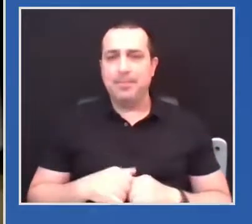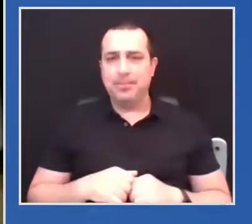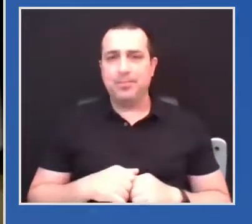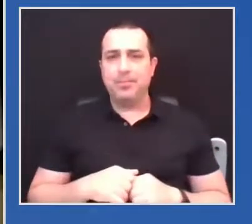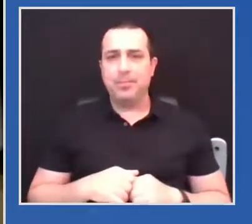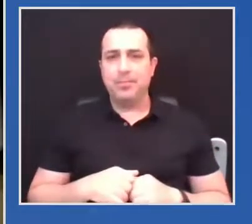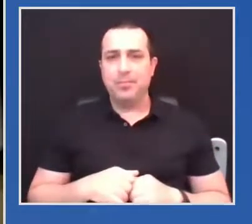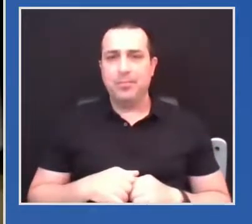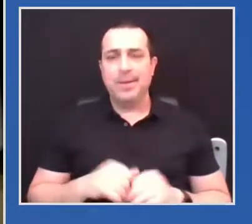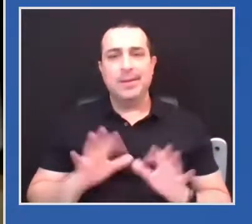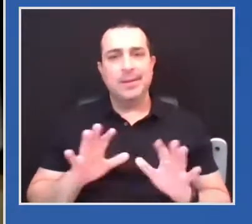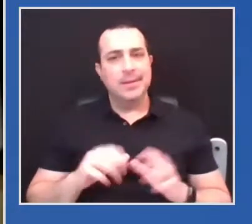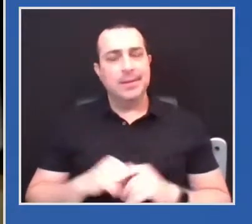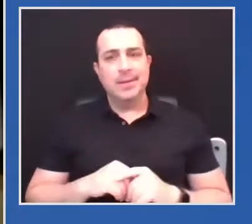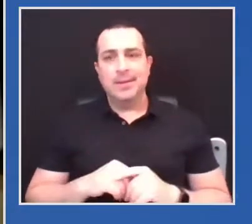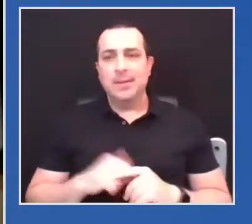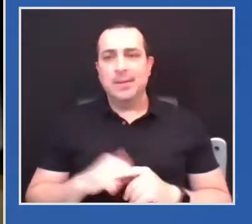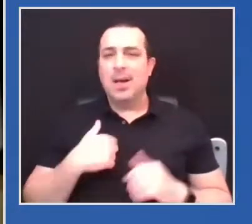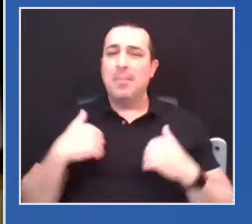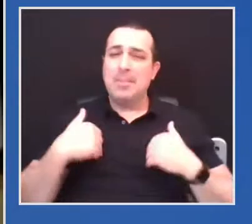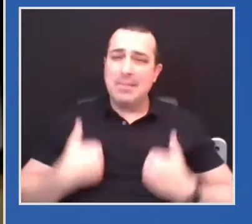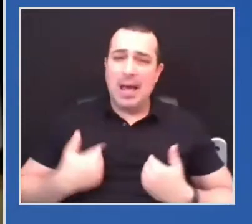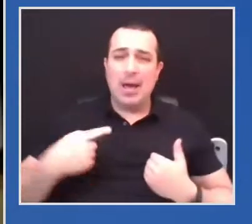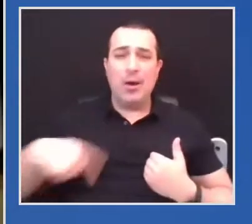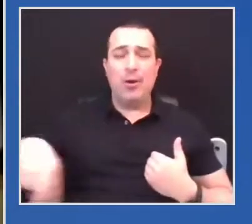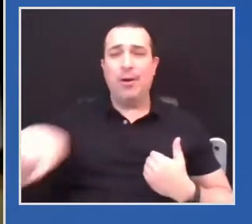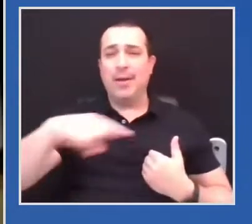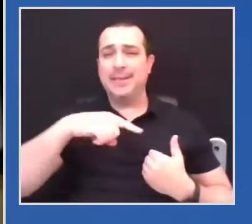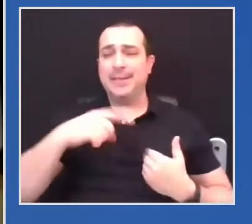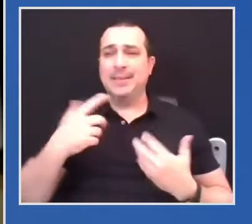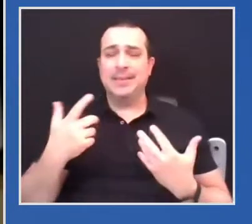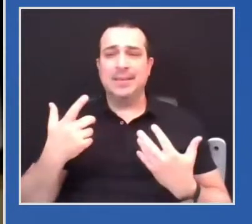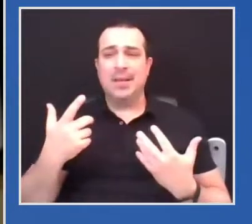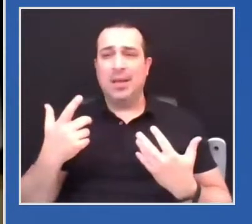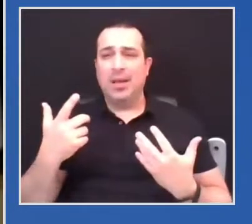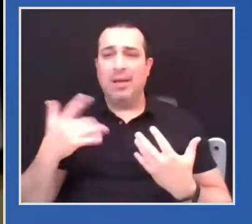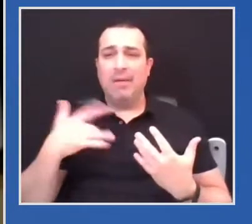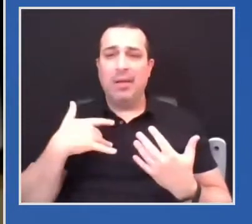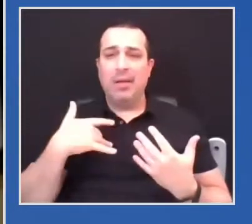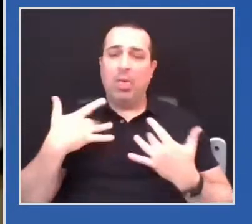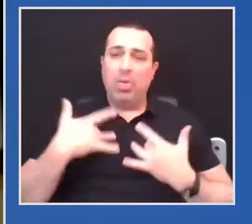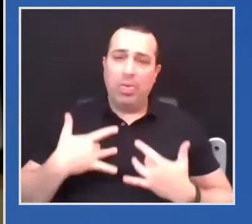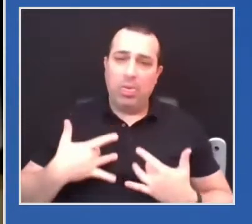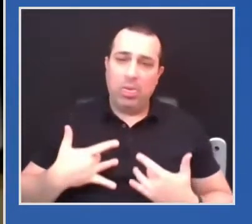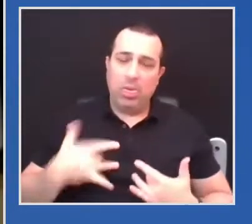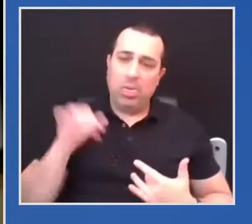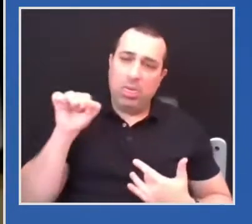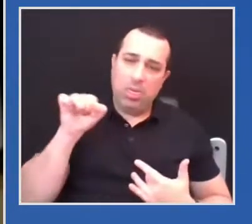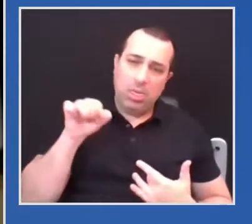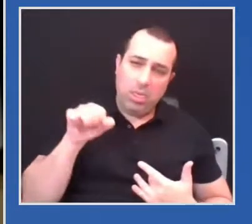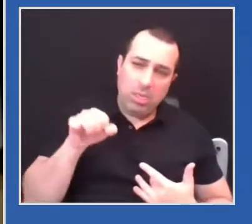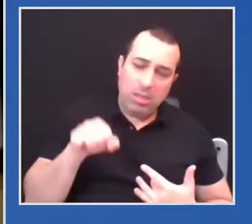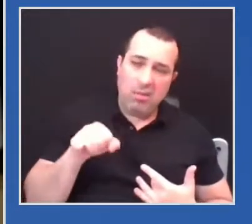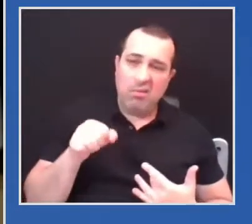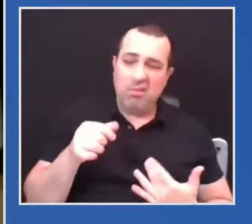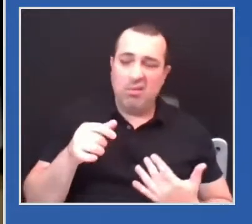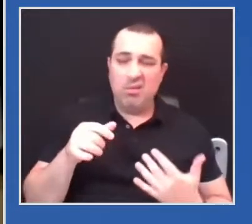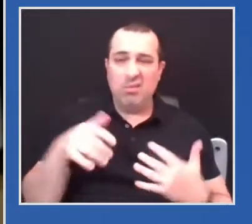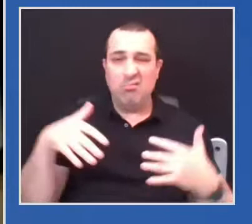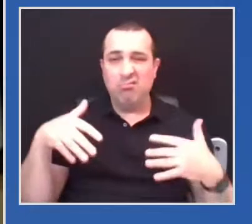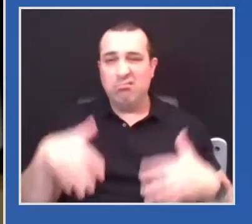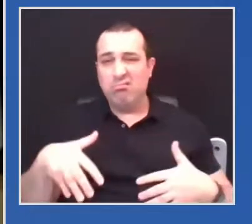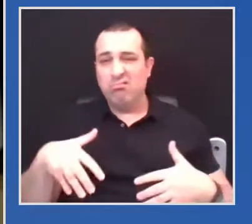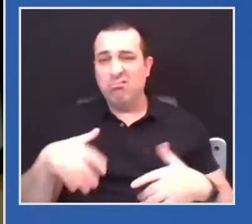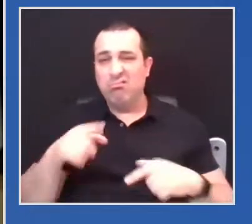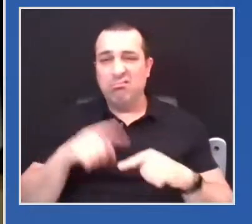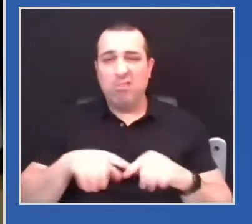Look, I'm tired of us all walking around with our heads down as if there's nothing we can do. This is the United